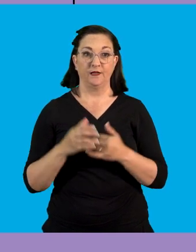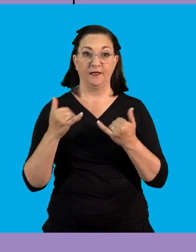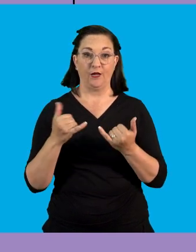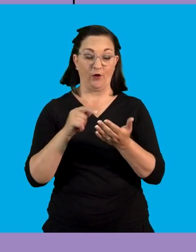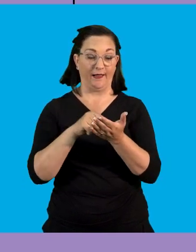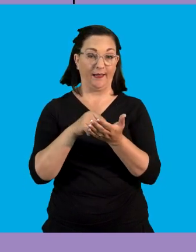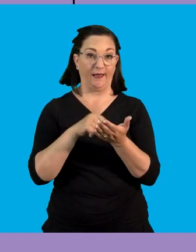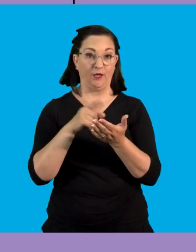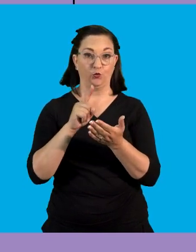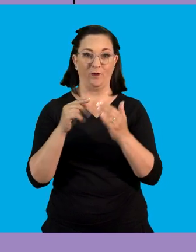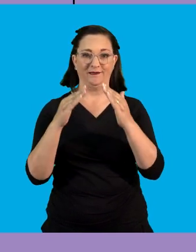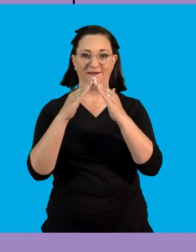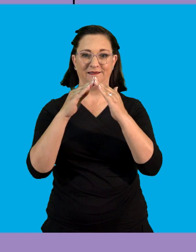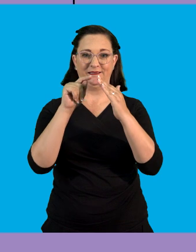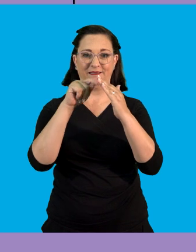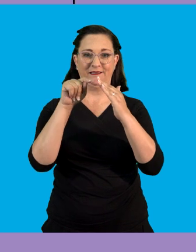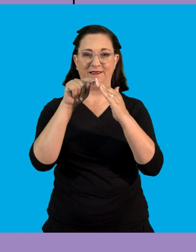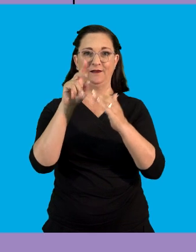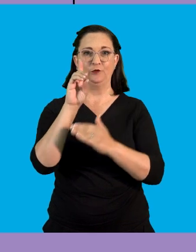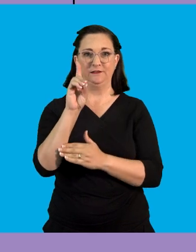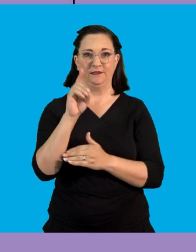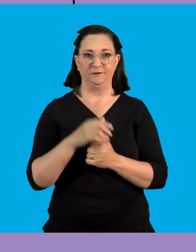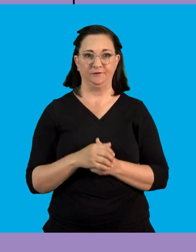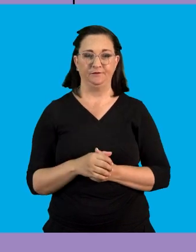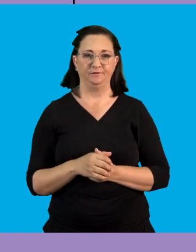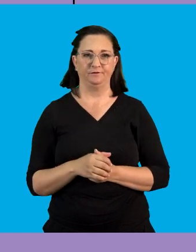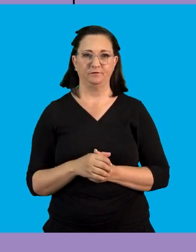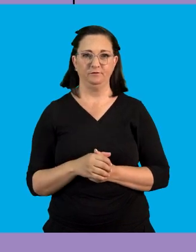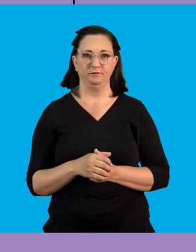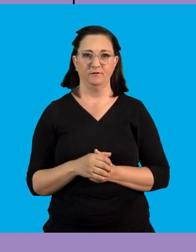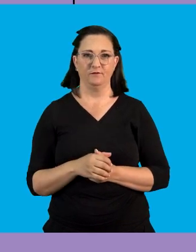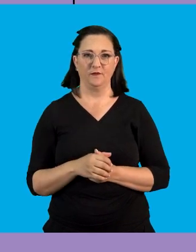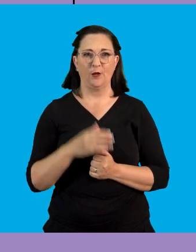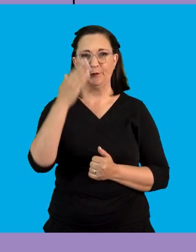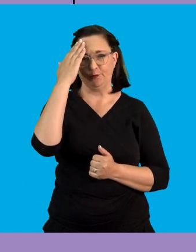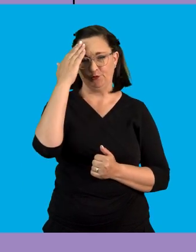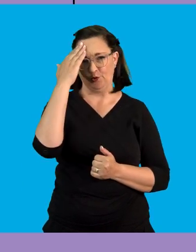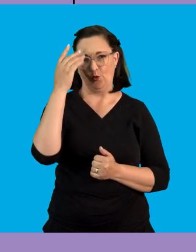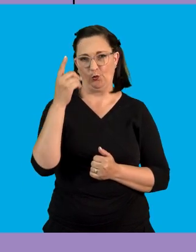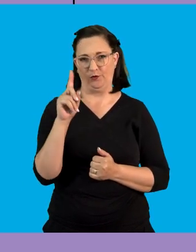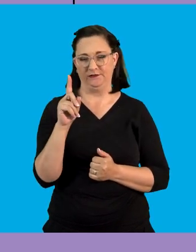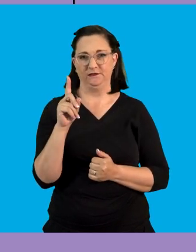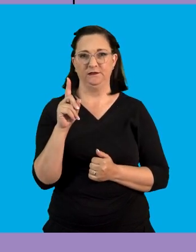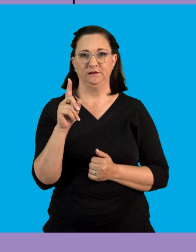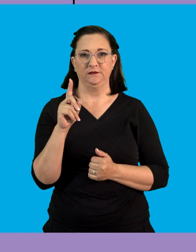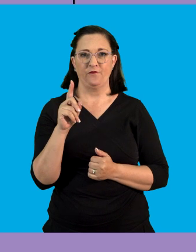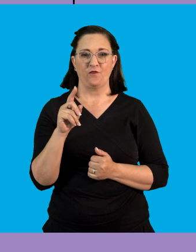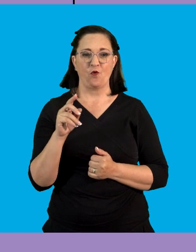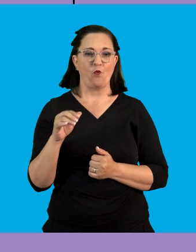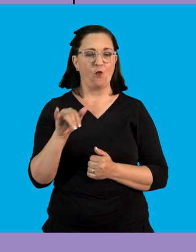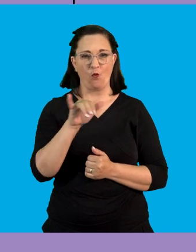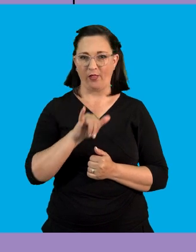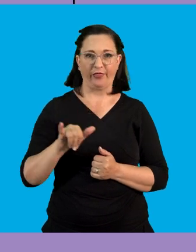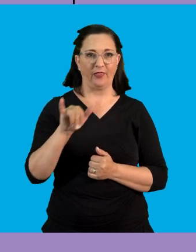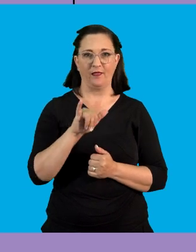And then calculate the value of angle D. Already we know that if it's an equilateral triangle, that